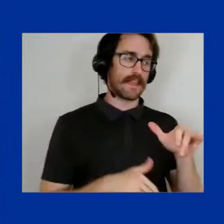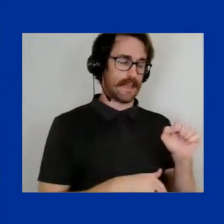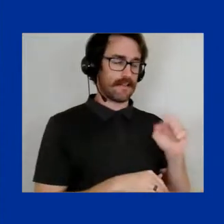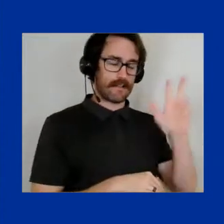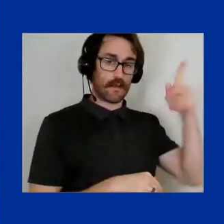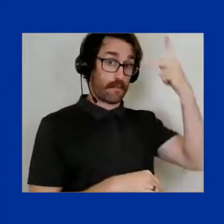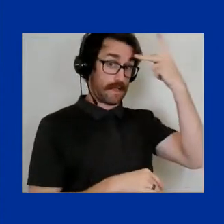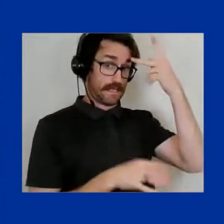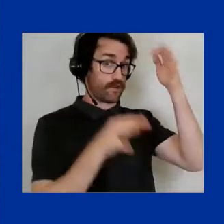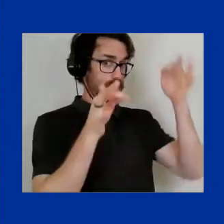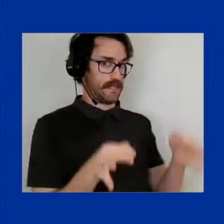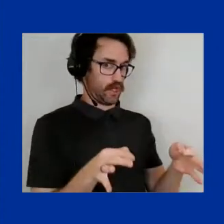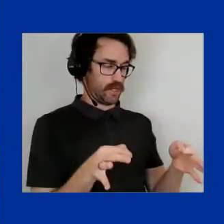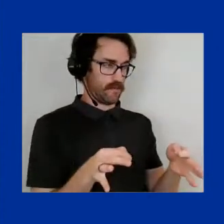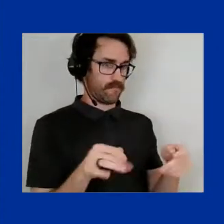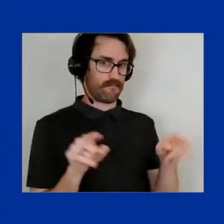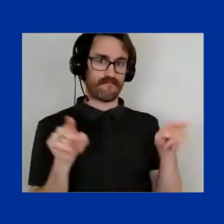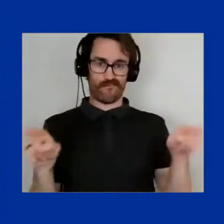decision.